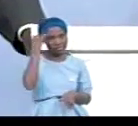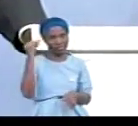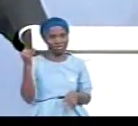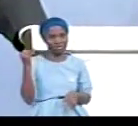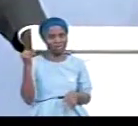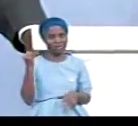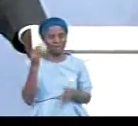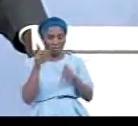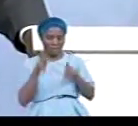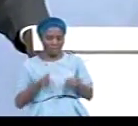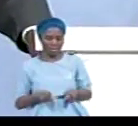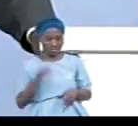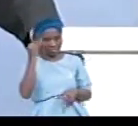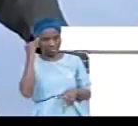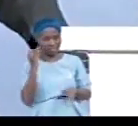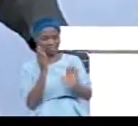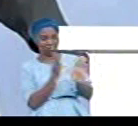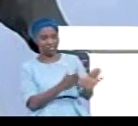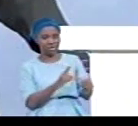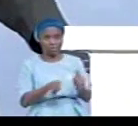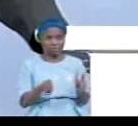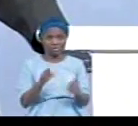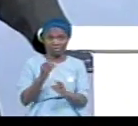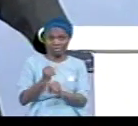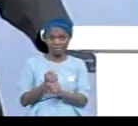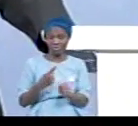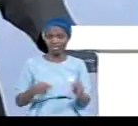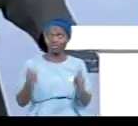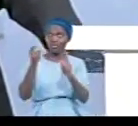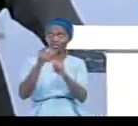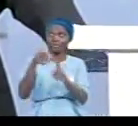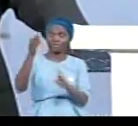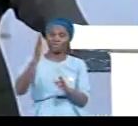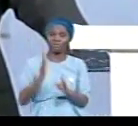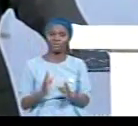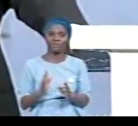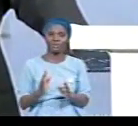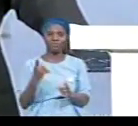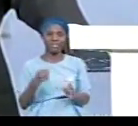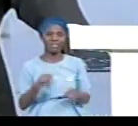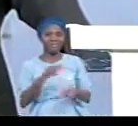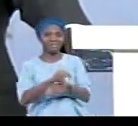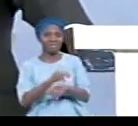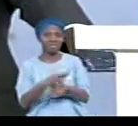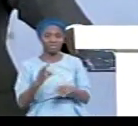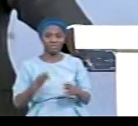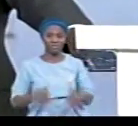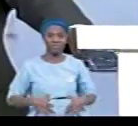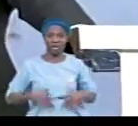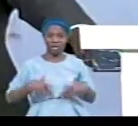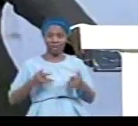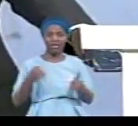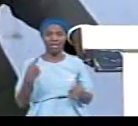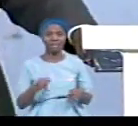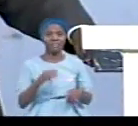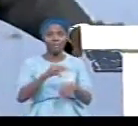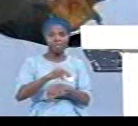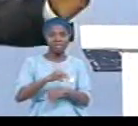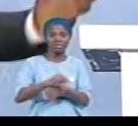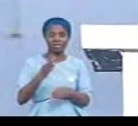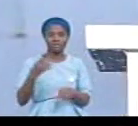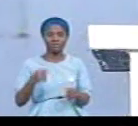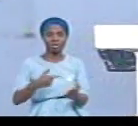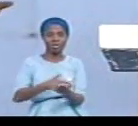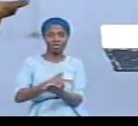personal ideology, but to take the word of God, the message of life, the message of the